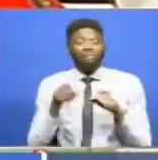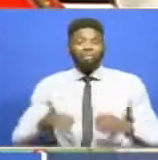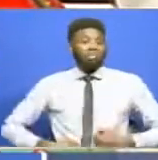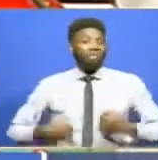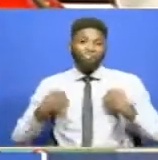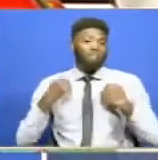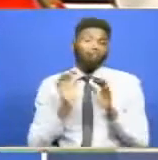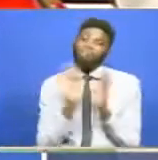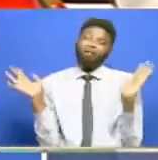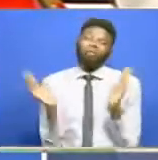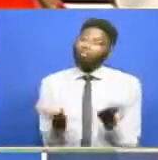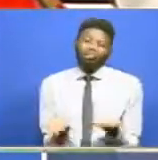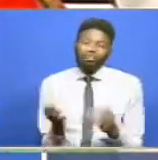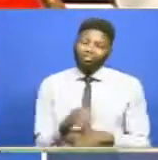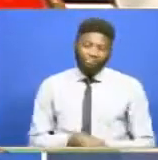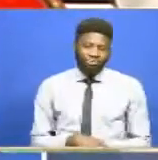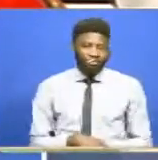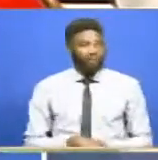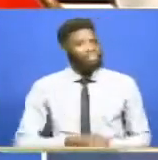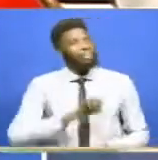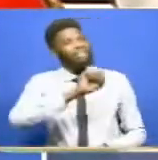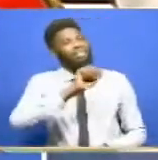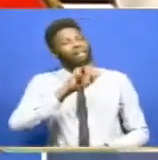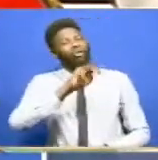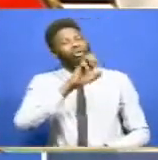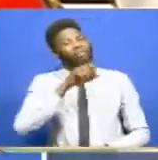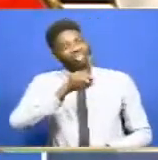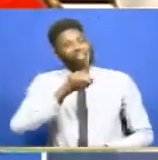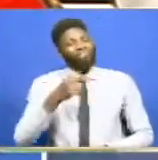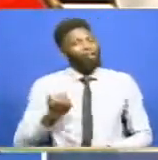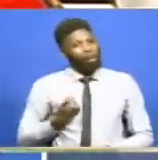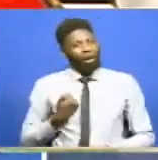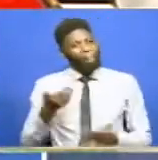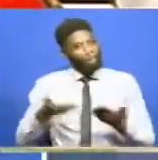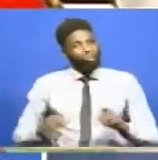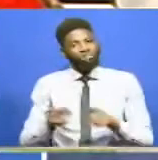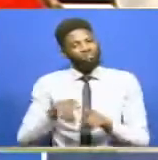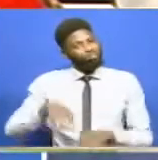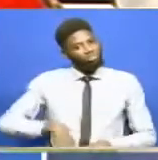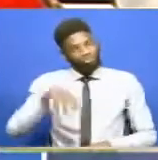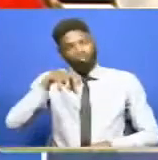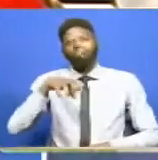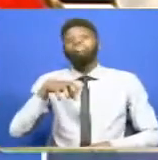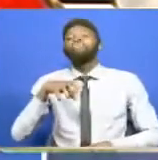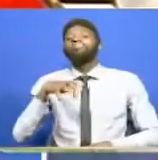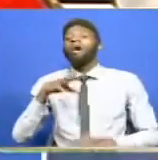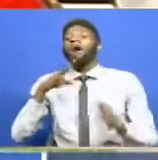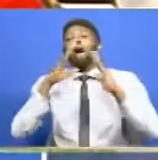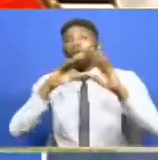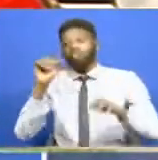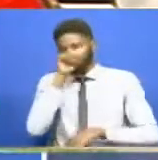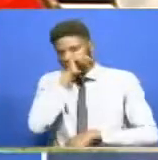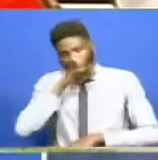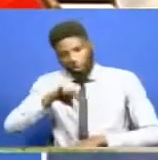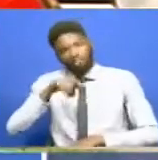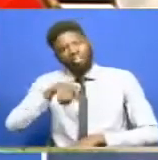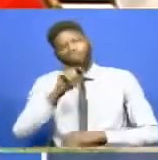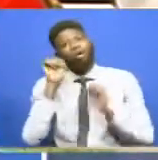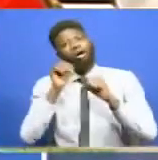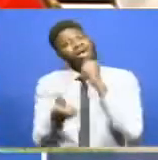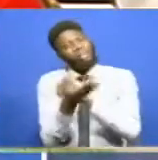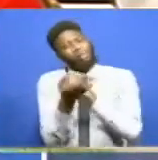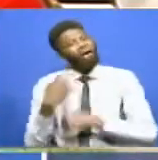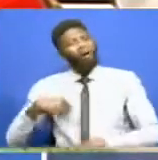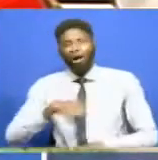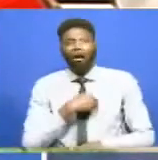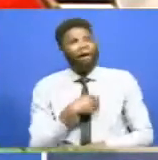that, mm-hmm. You know. Salome, as a girl who's been born and raised up in an informal settlement, maybe you can paint a picture for us